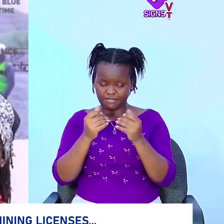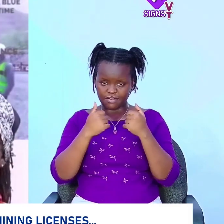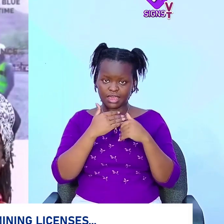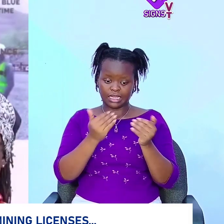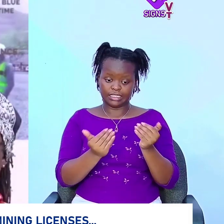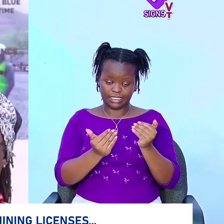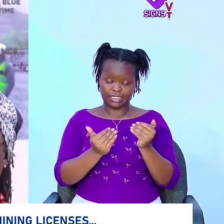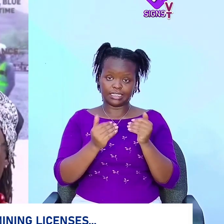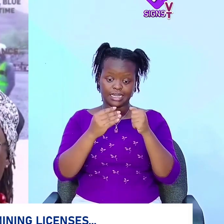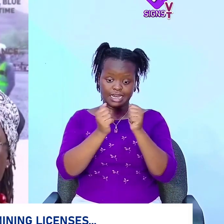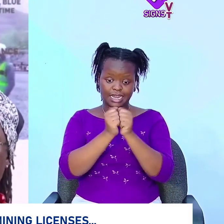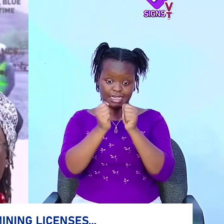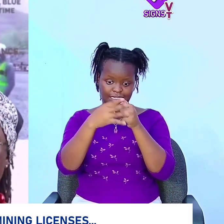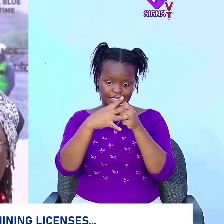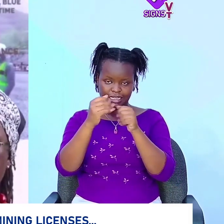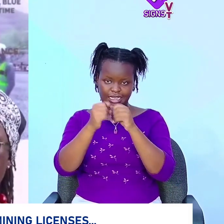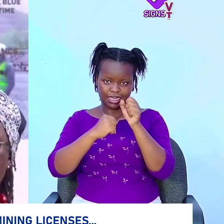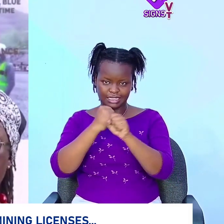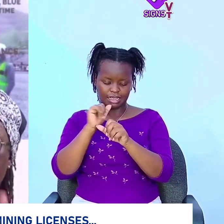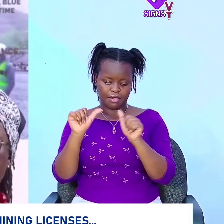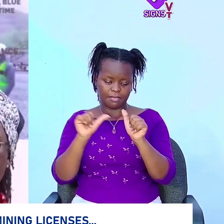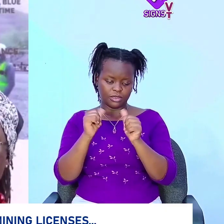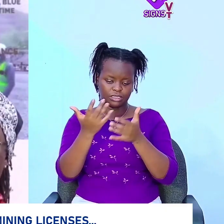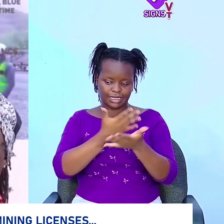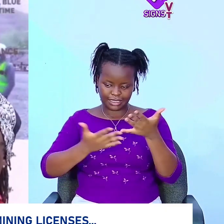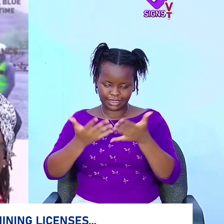19 years. It's about engaging the community.